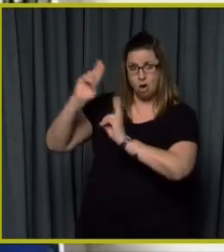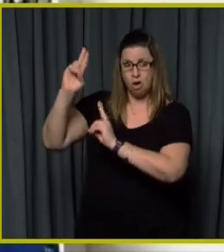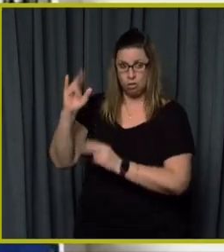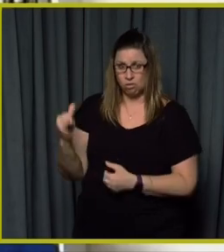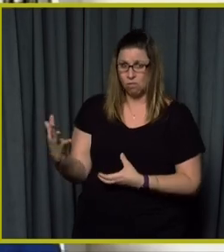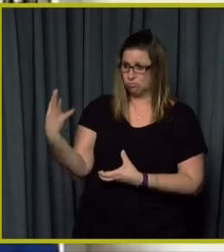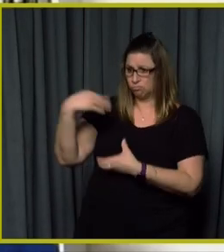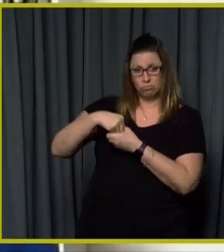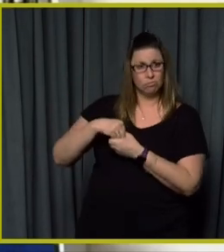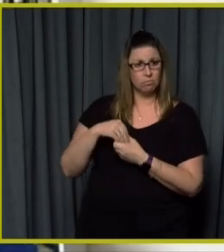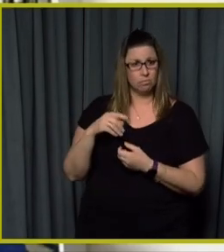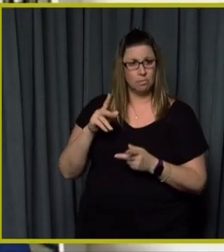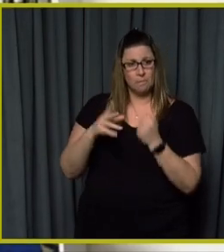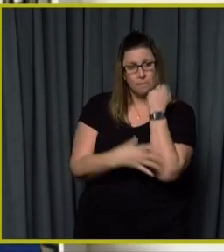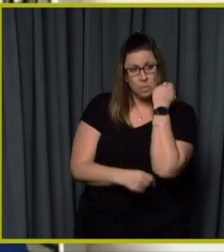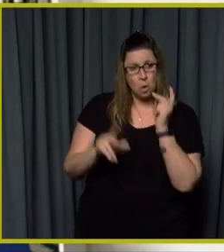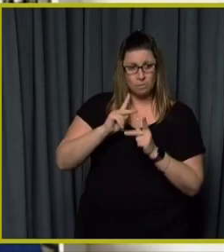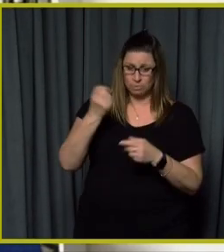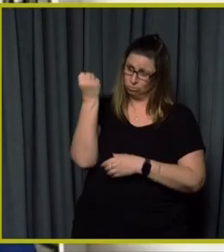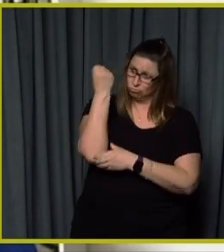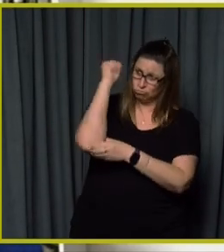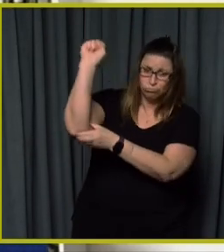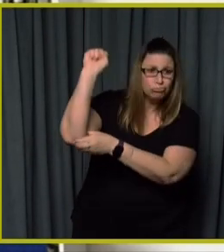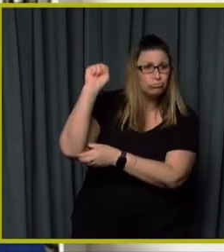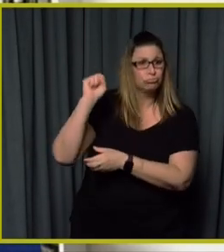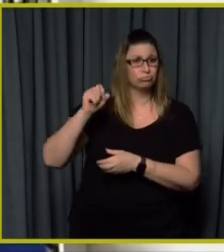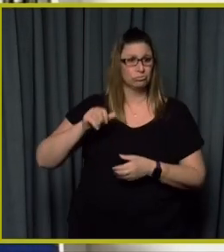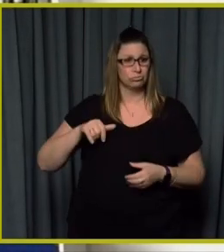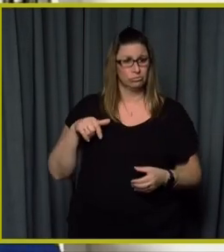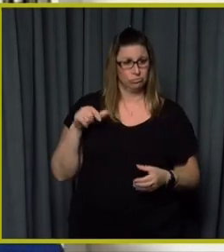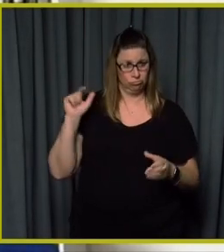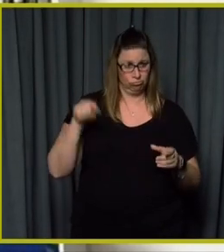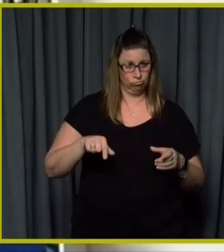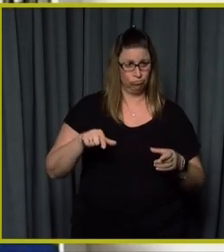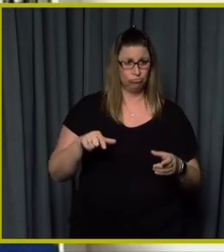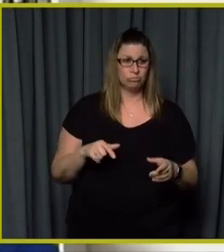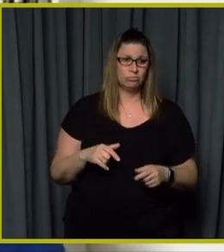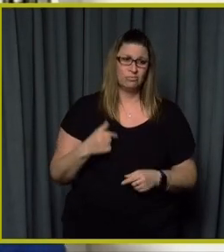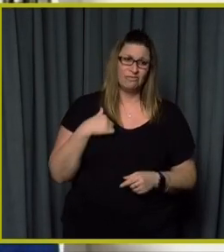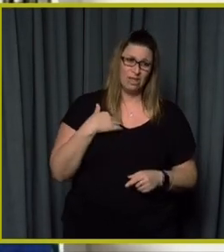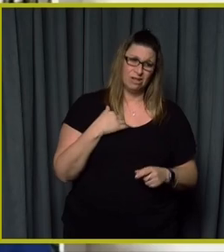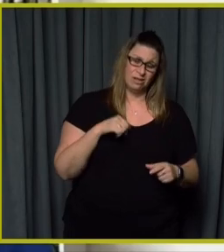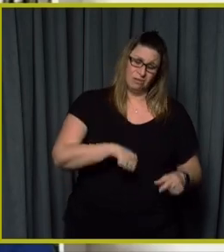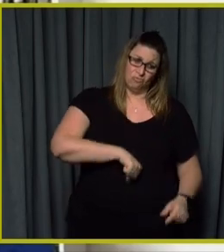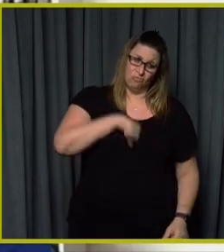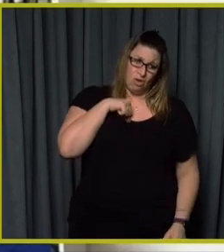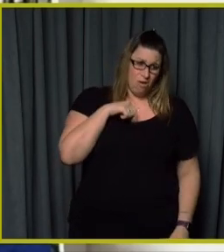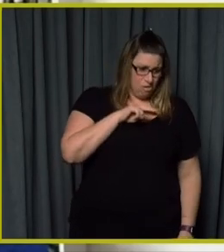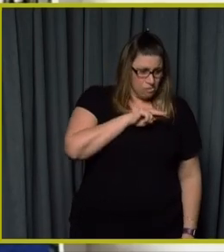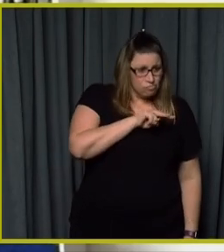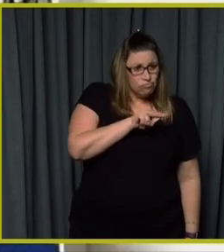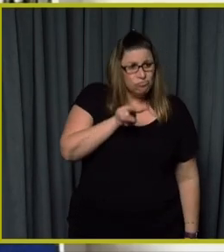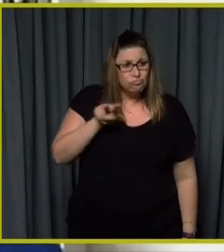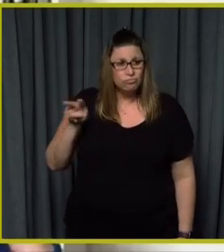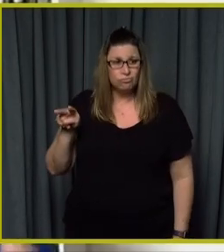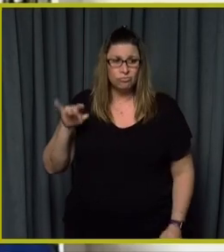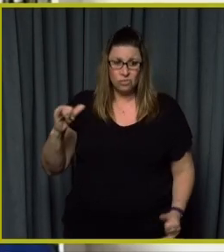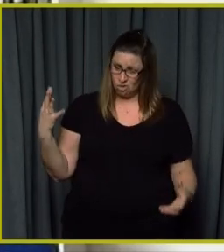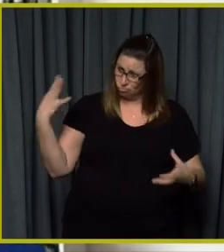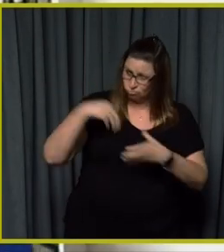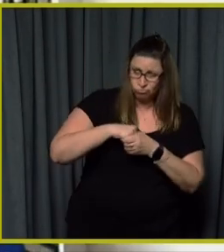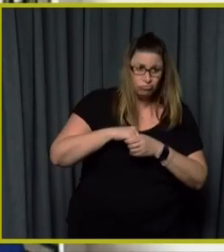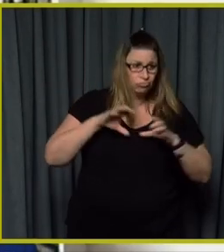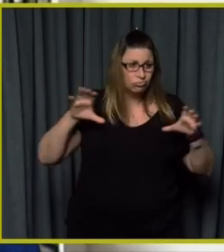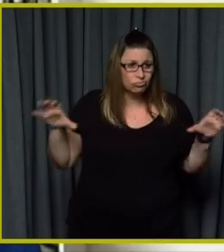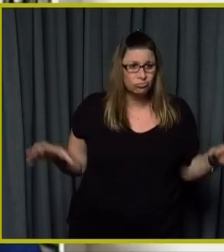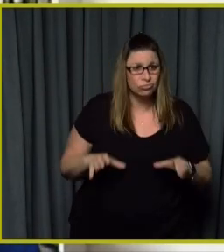with the Poor People's Campaign Mass Assembly and all of you as we raise our voices and take action together